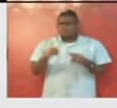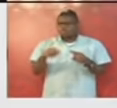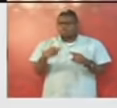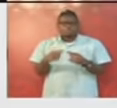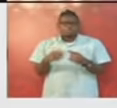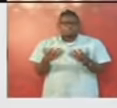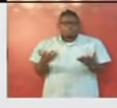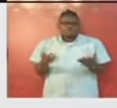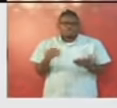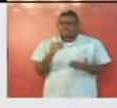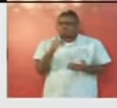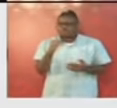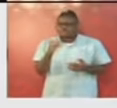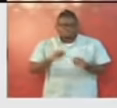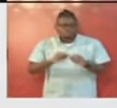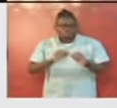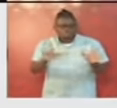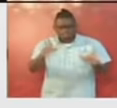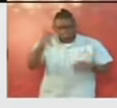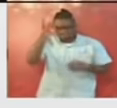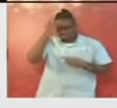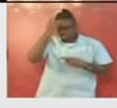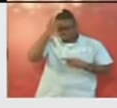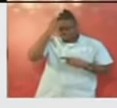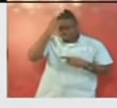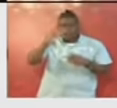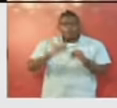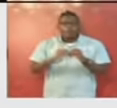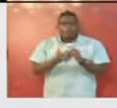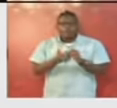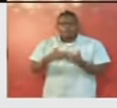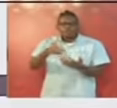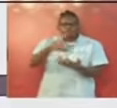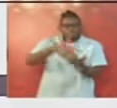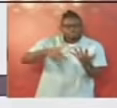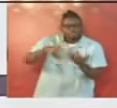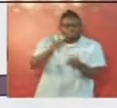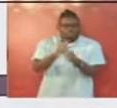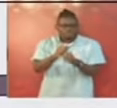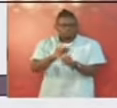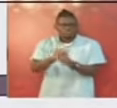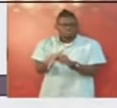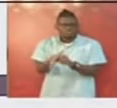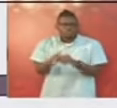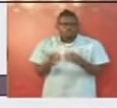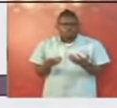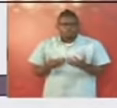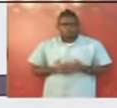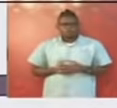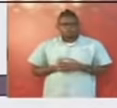non-communicable diseases and how they interplay with COVID-19. Thank you,